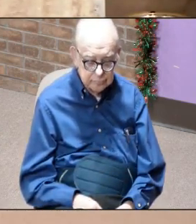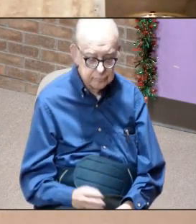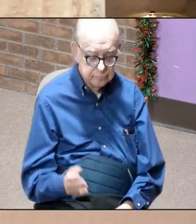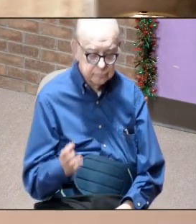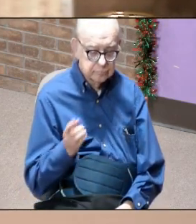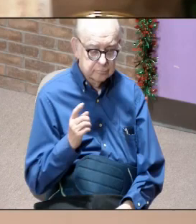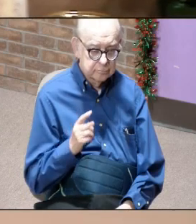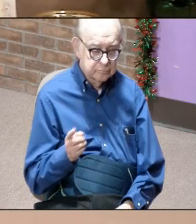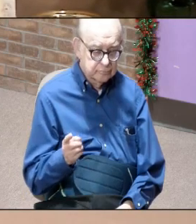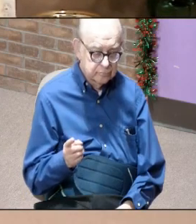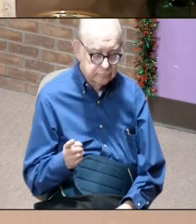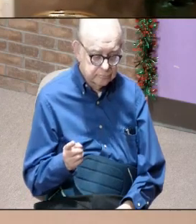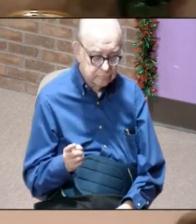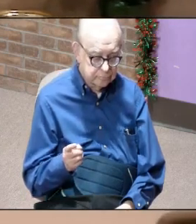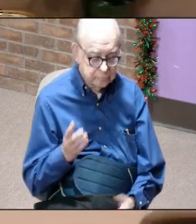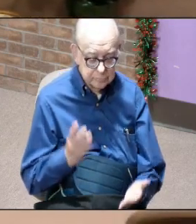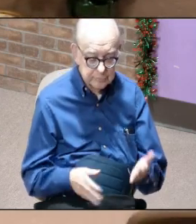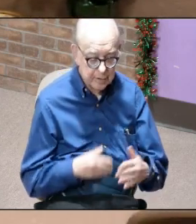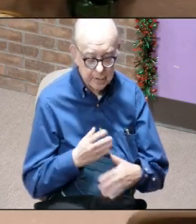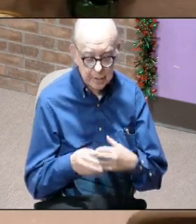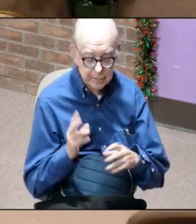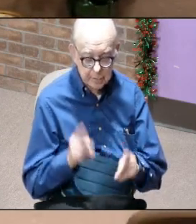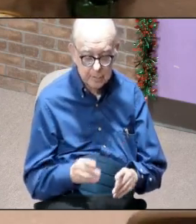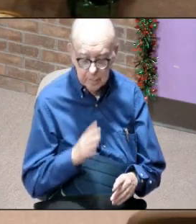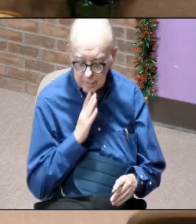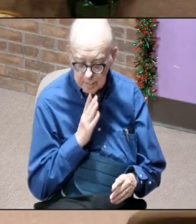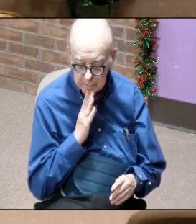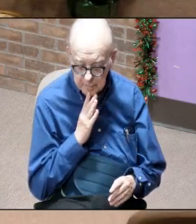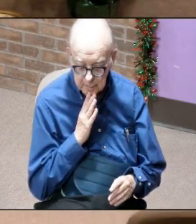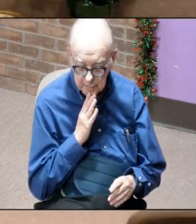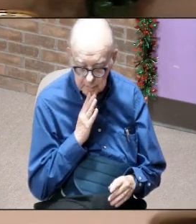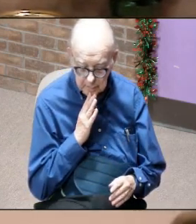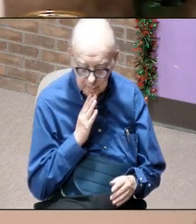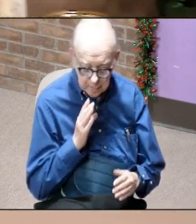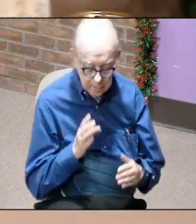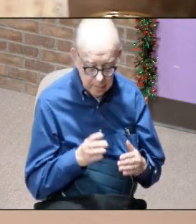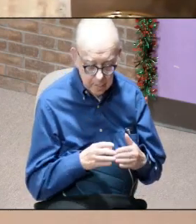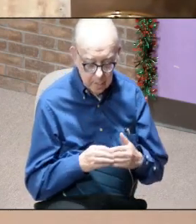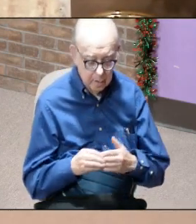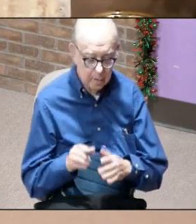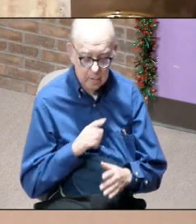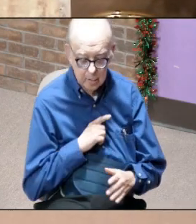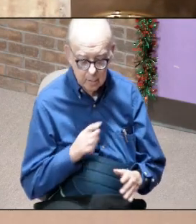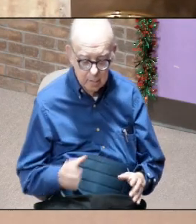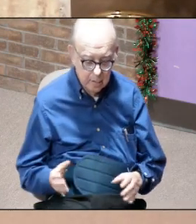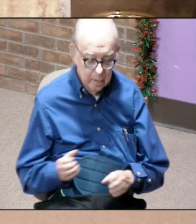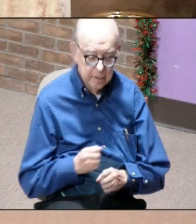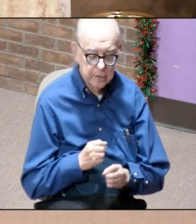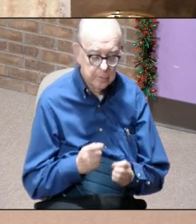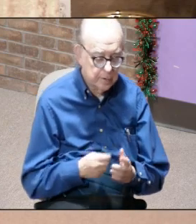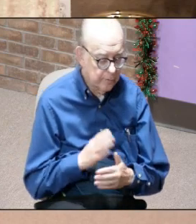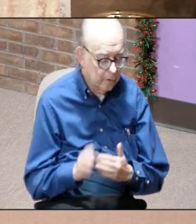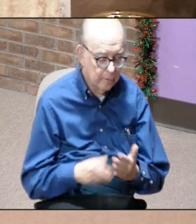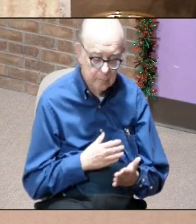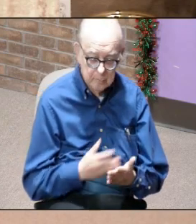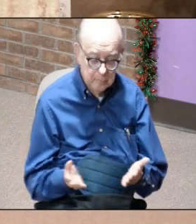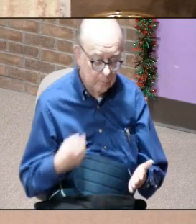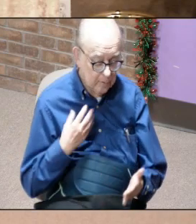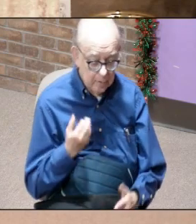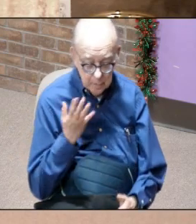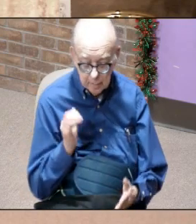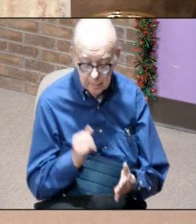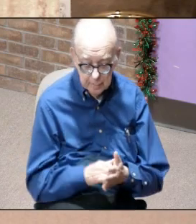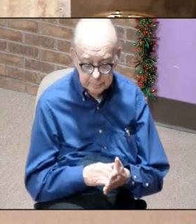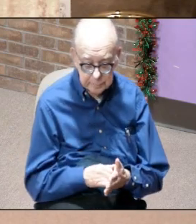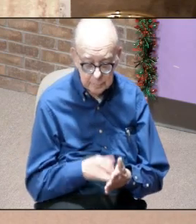It may be the next one that you talk to that lead them to the Lord, that gets rid of all of this. We don't know. But